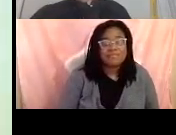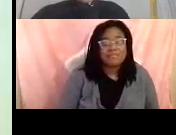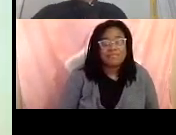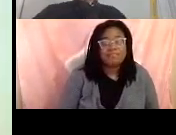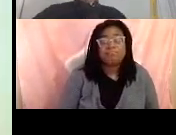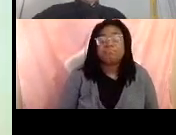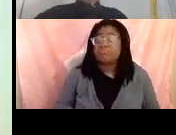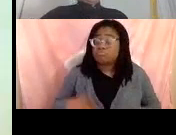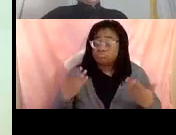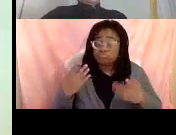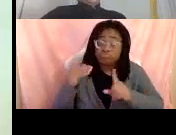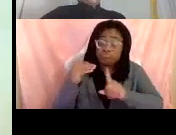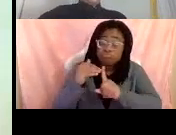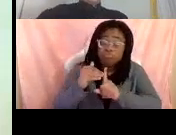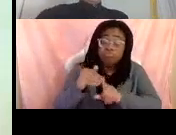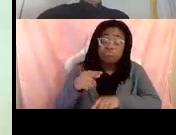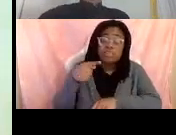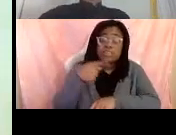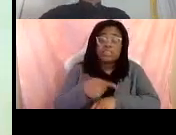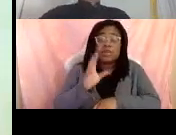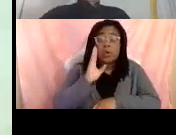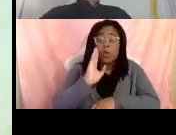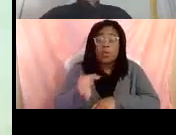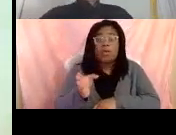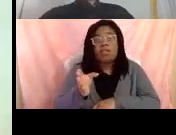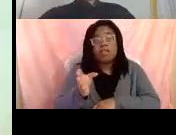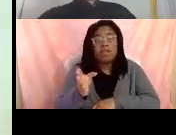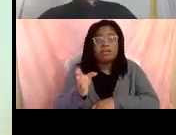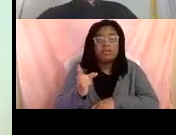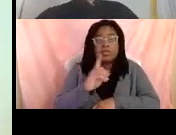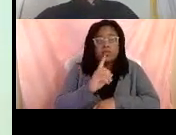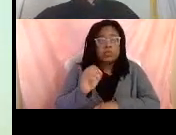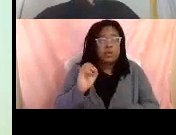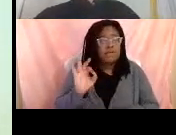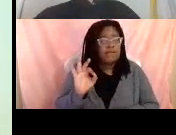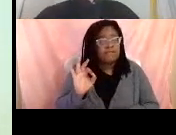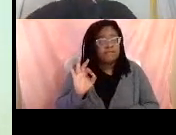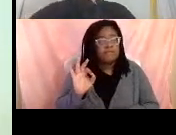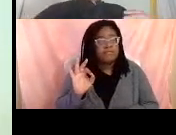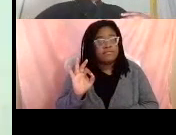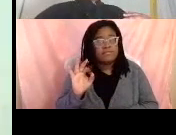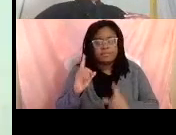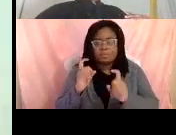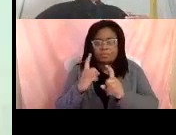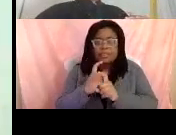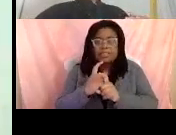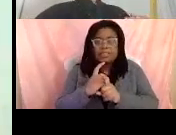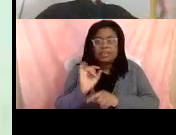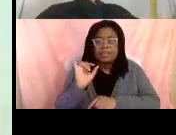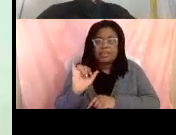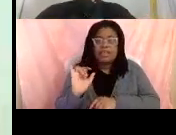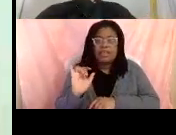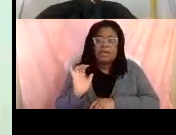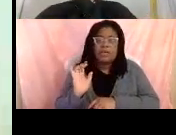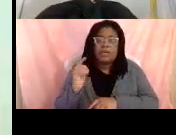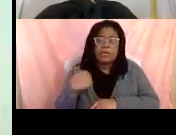And just a reminder, this will be true of the complexity that we're